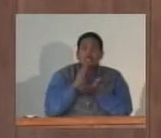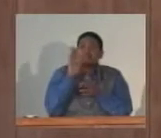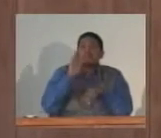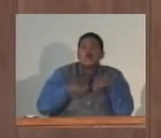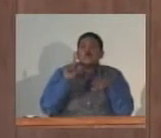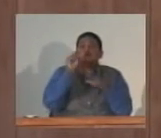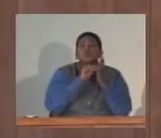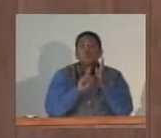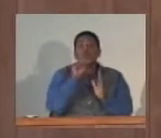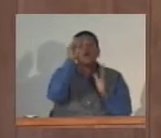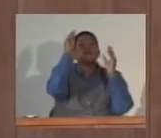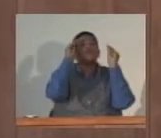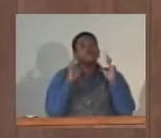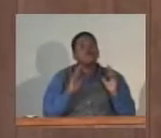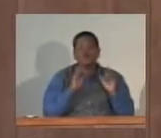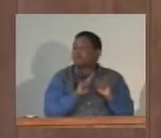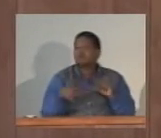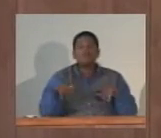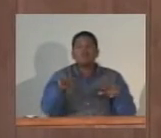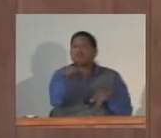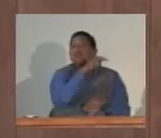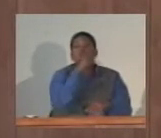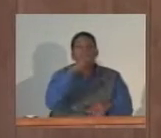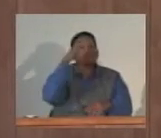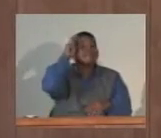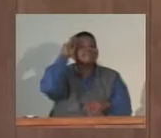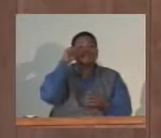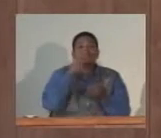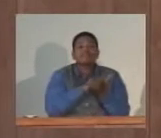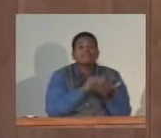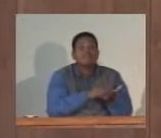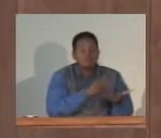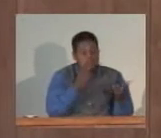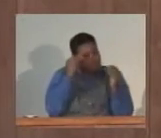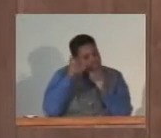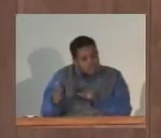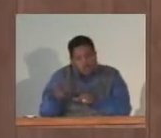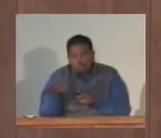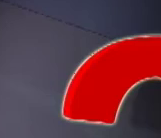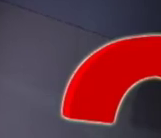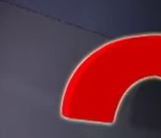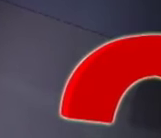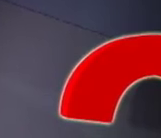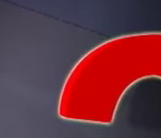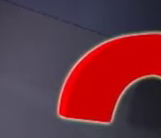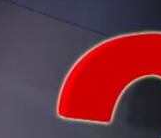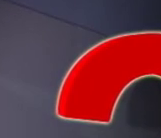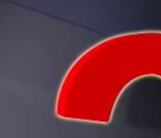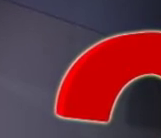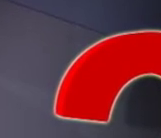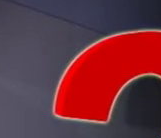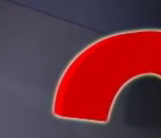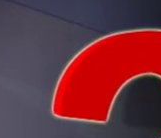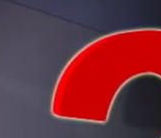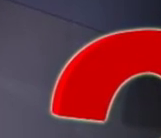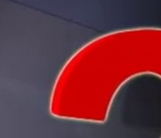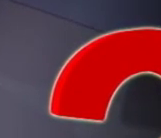the ratio is as low as 1 to 7, 1 teacher to 7 students.